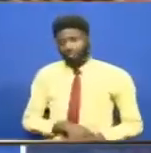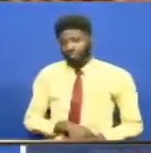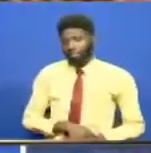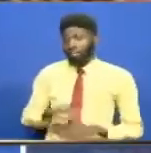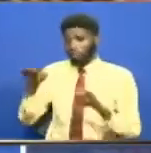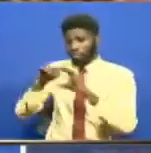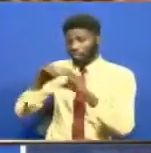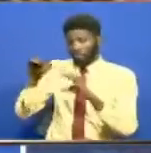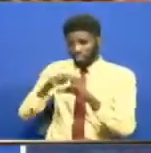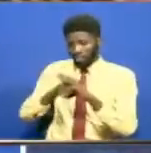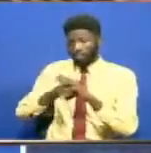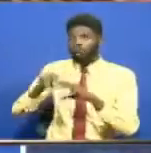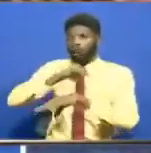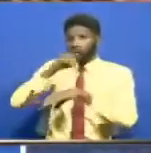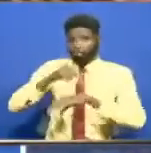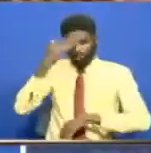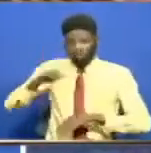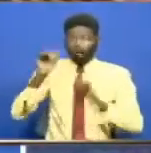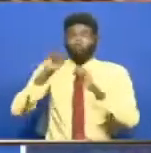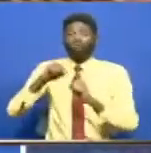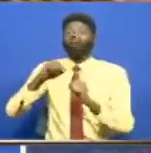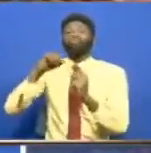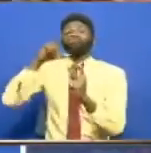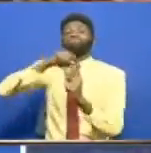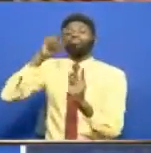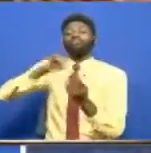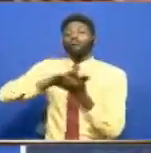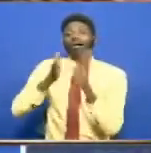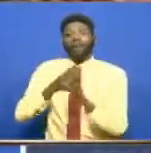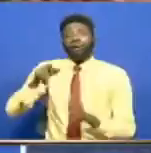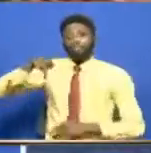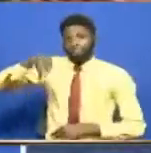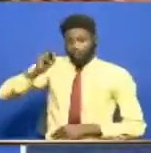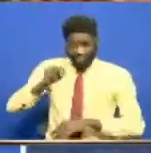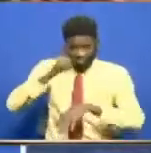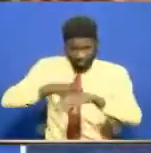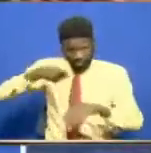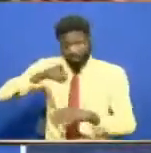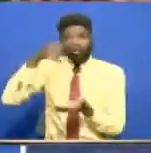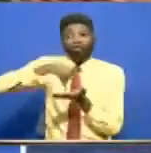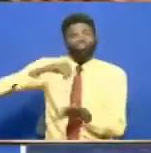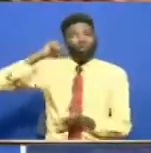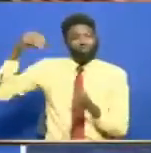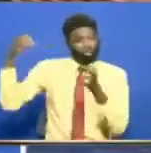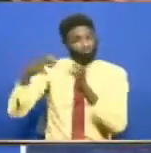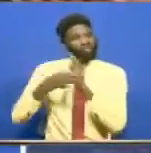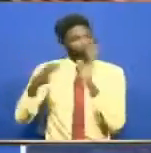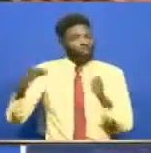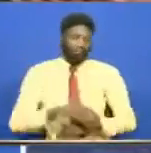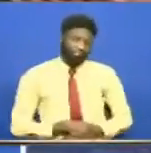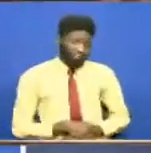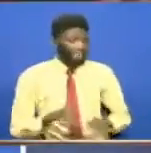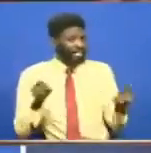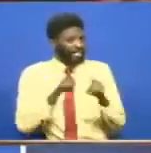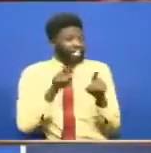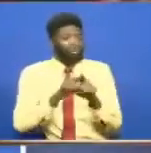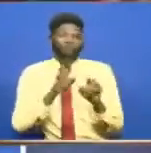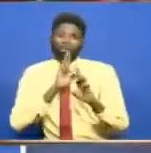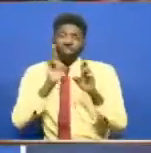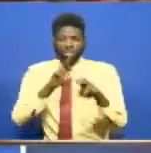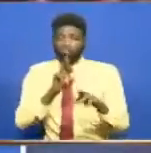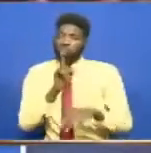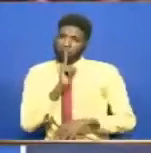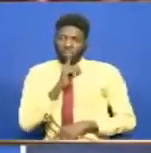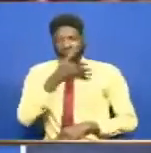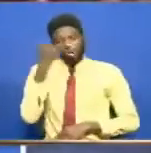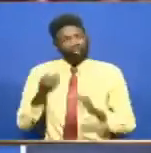to be appointed Prime Minister if he belongs to the majority party. Further, the report proposes reintroduction of the position of